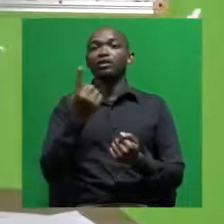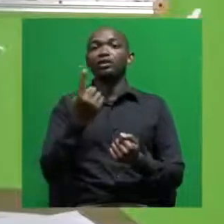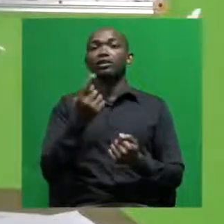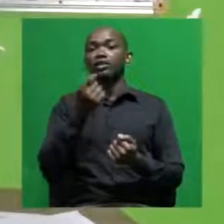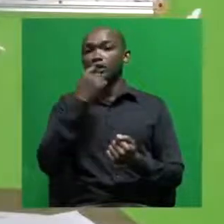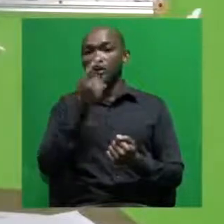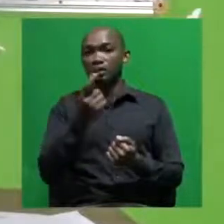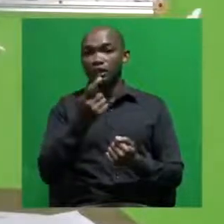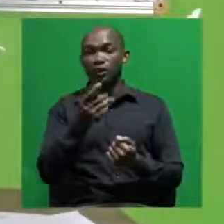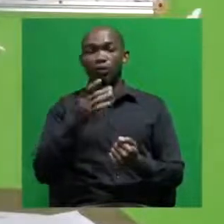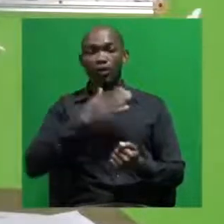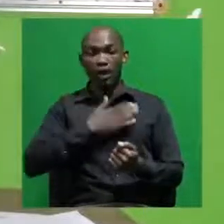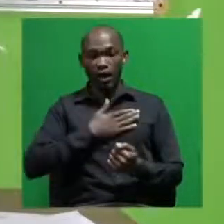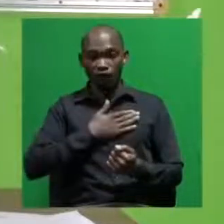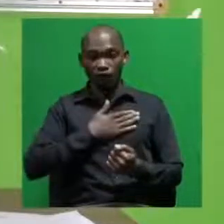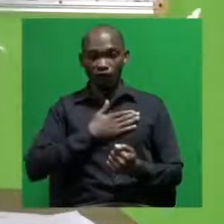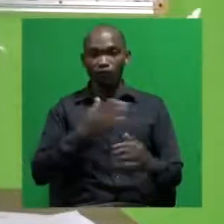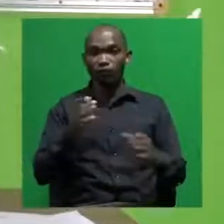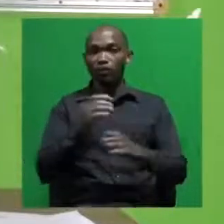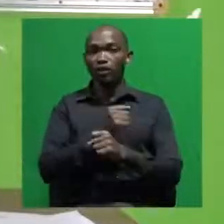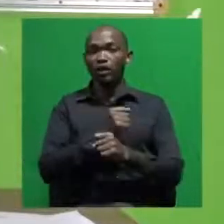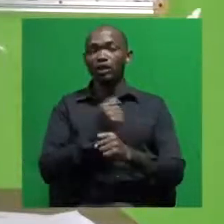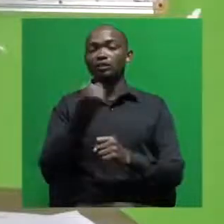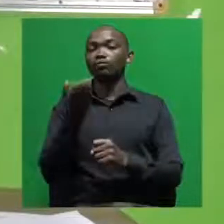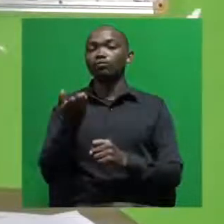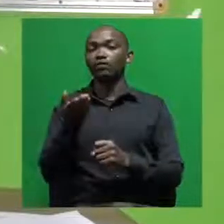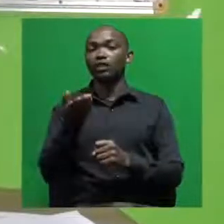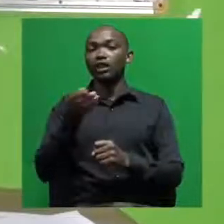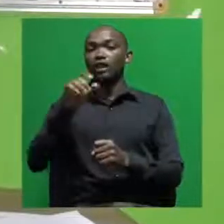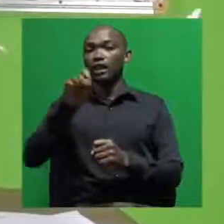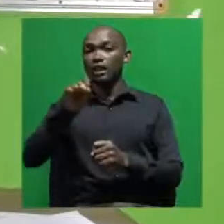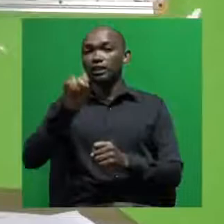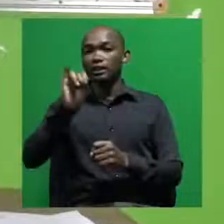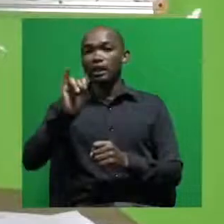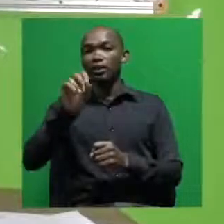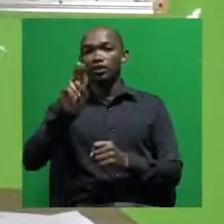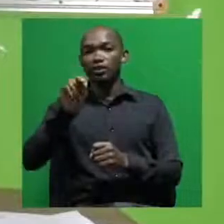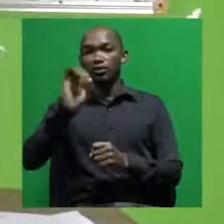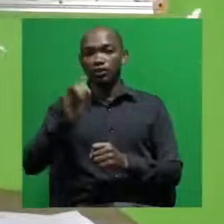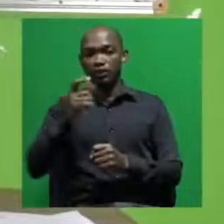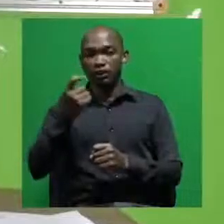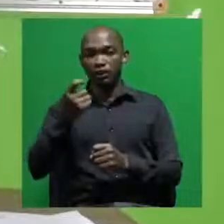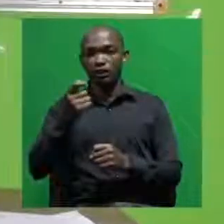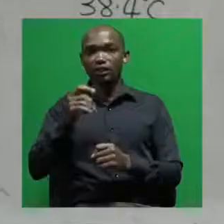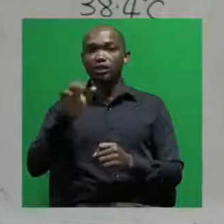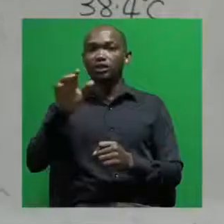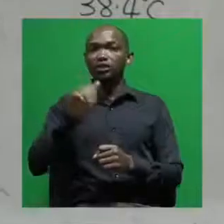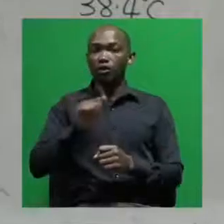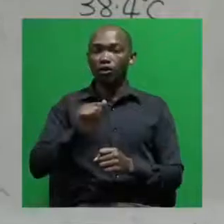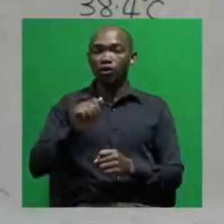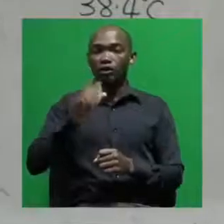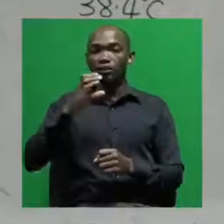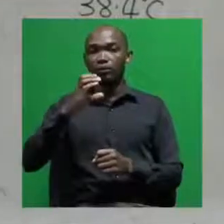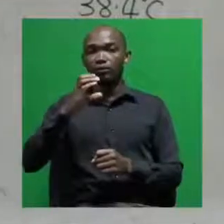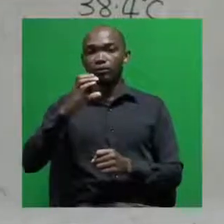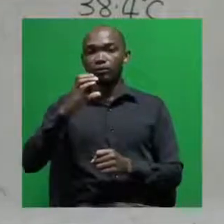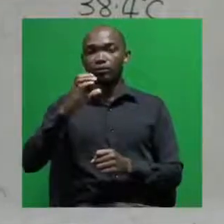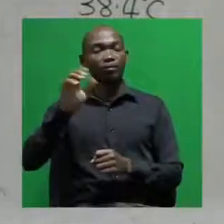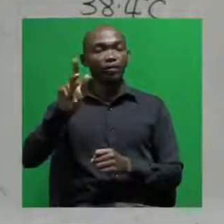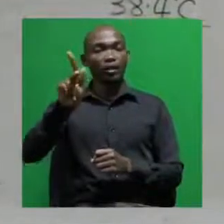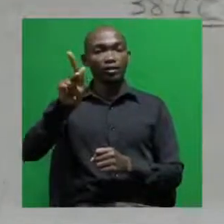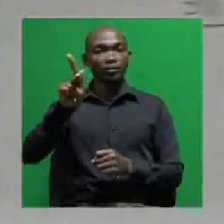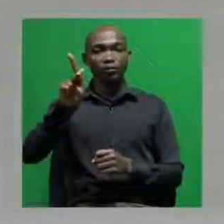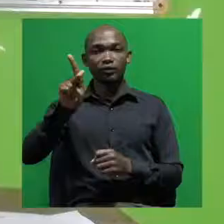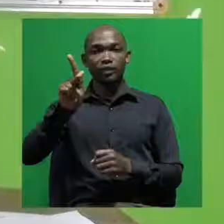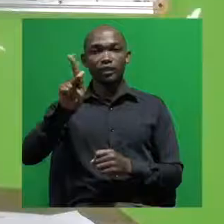the SI unit of temperature, which is called as Kelvin, symbolized